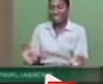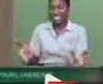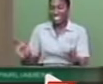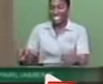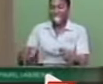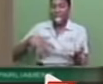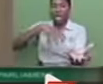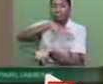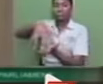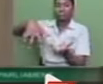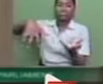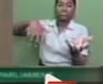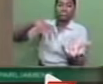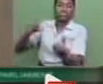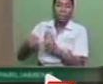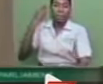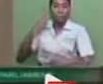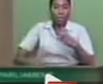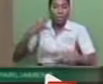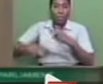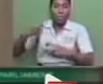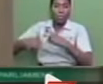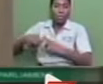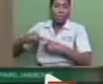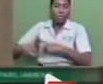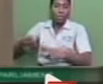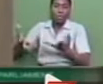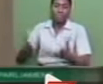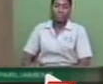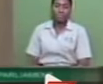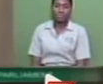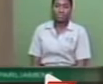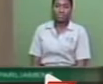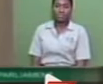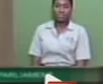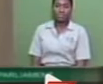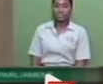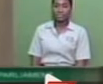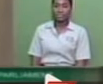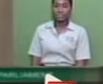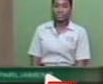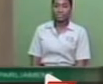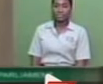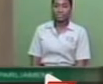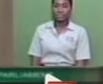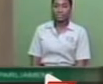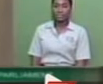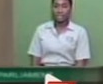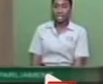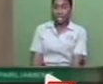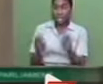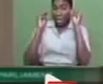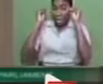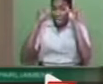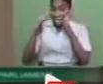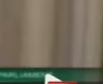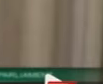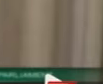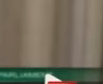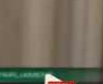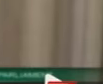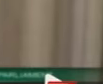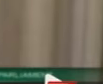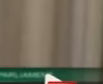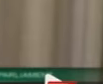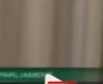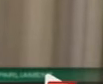crisis and is in complete shambles. Whilst the Minister of Energy would have us